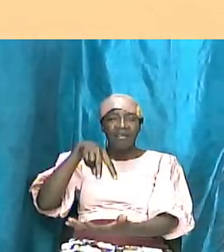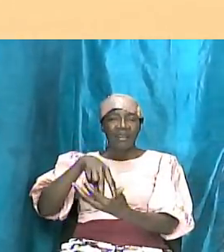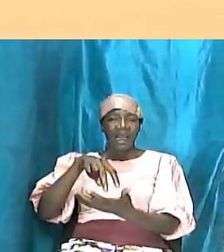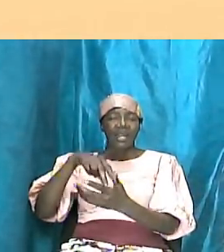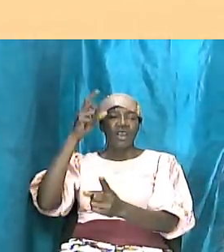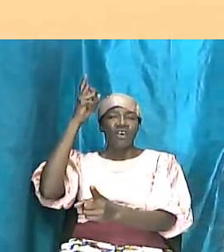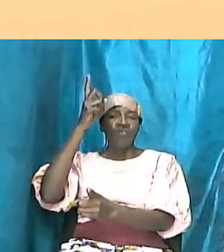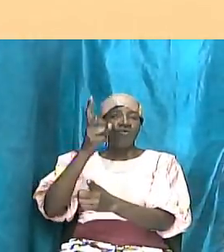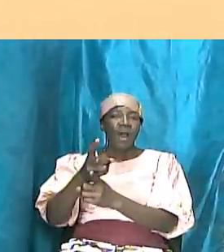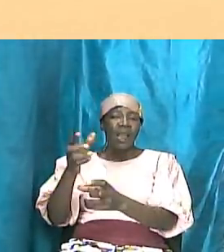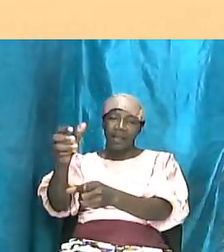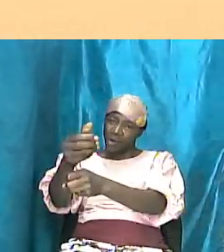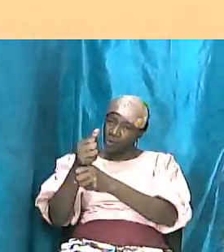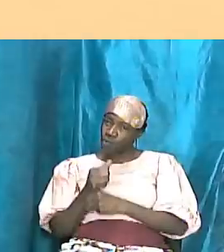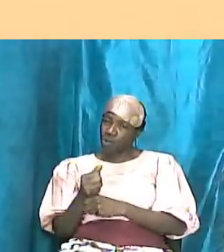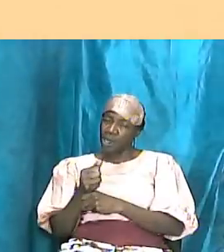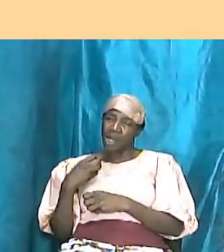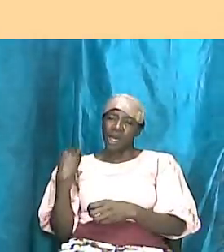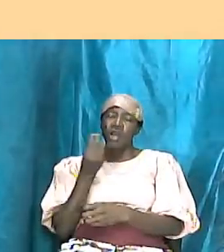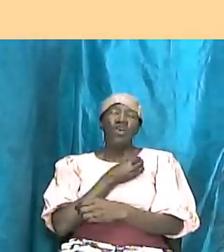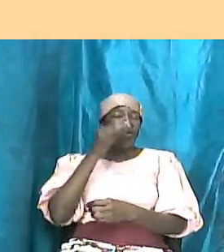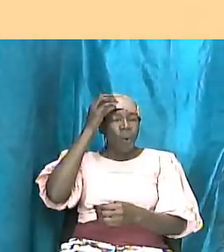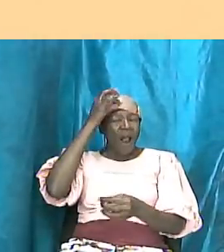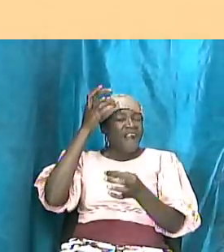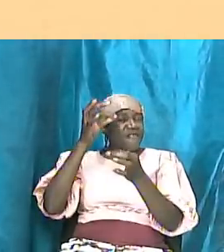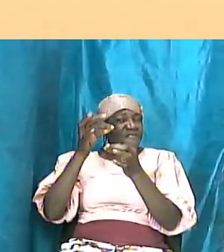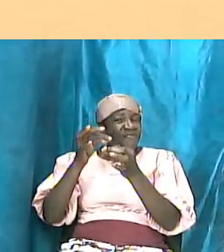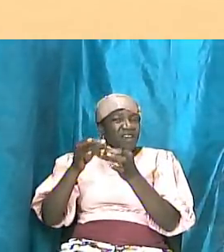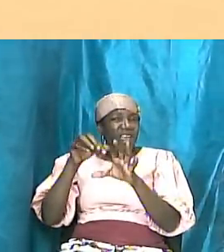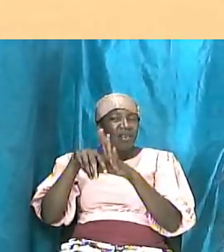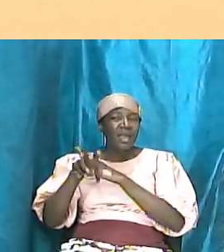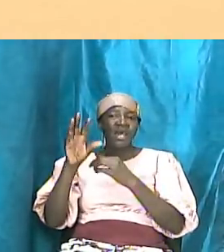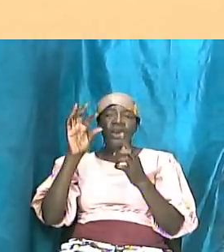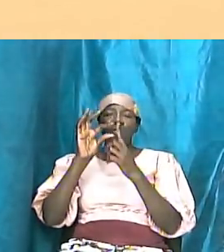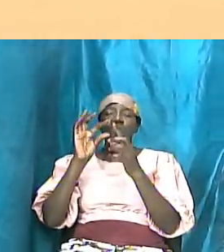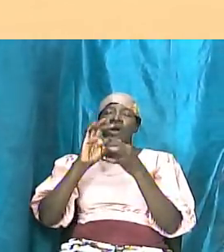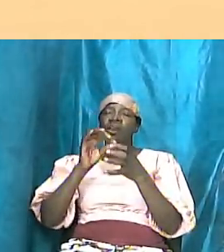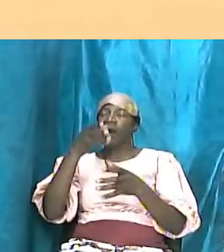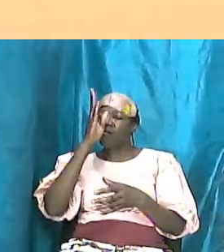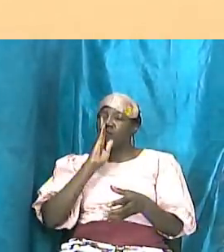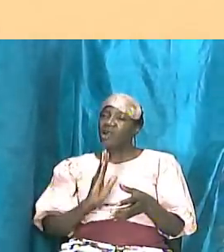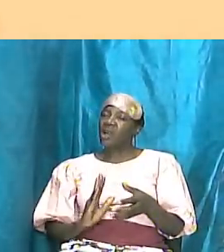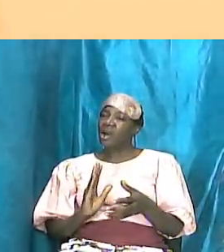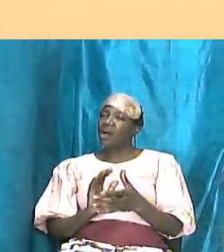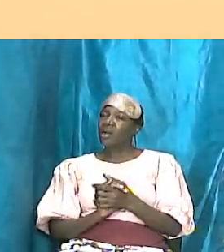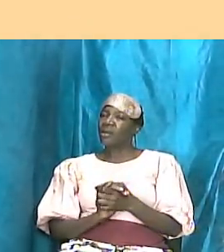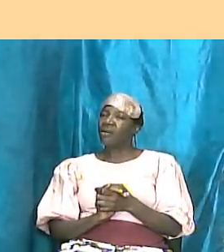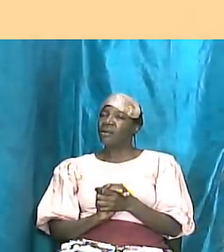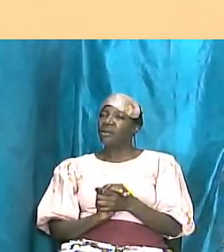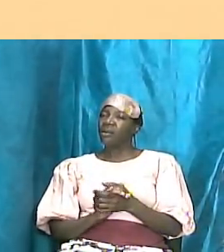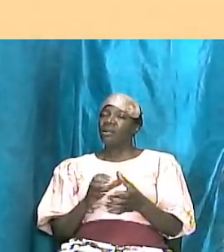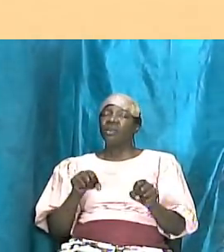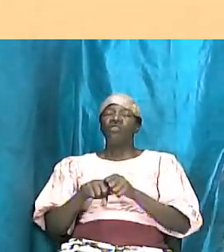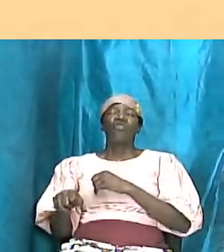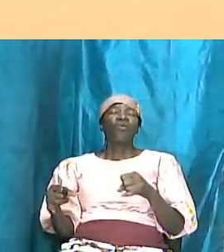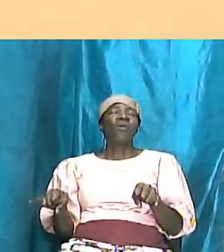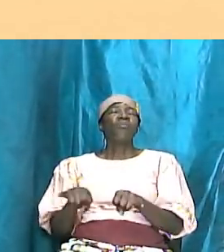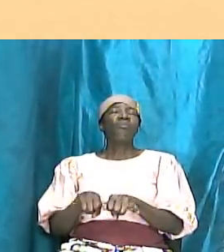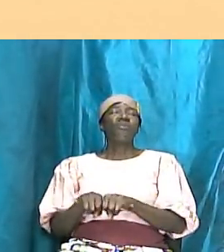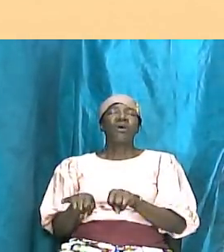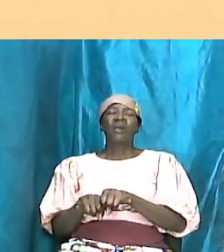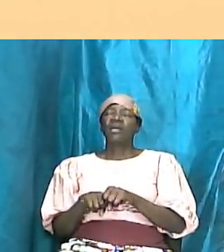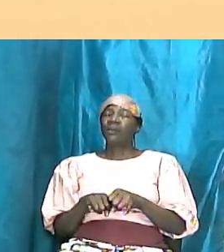and maintain our faith in the words of Almighty God. It is so very